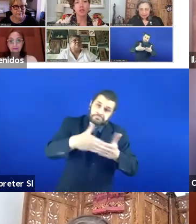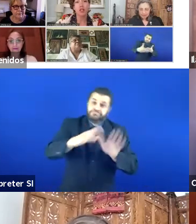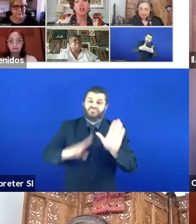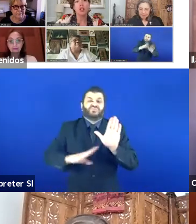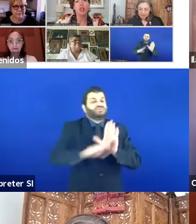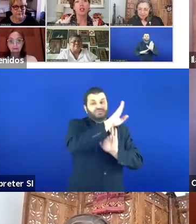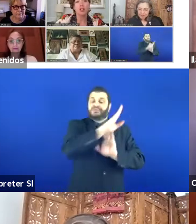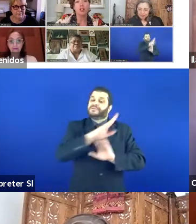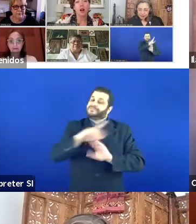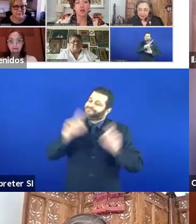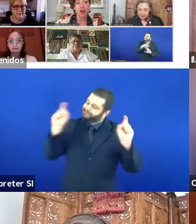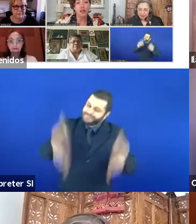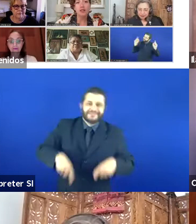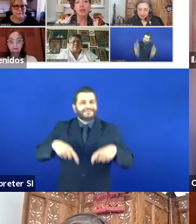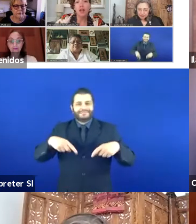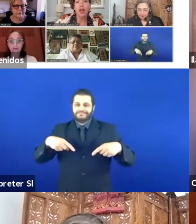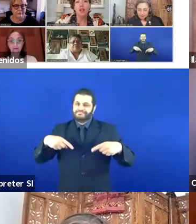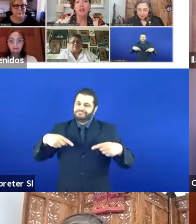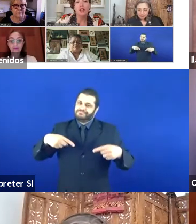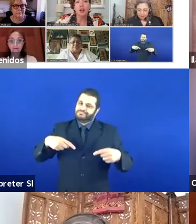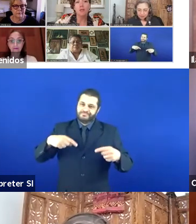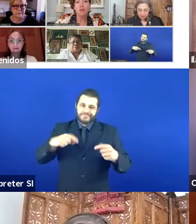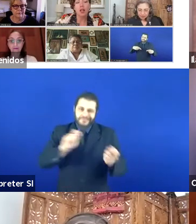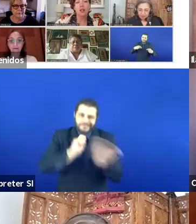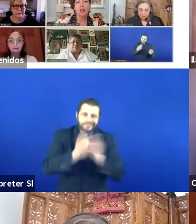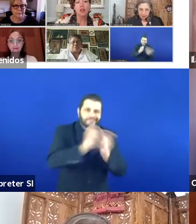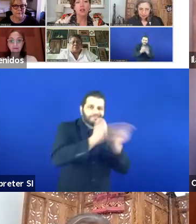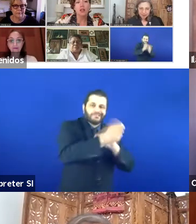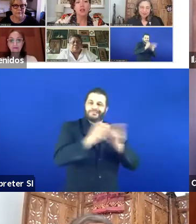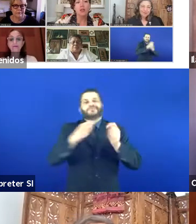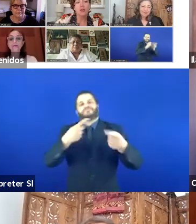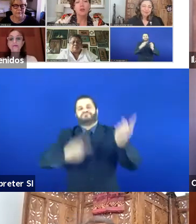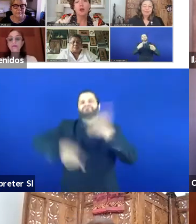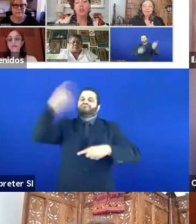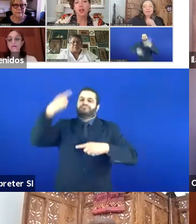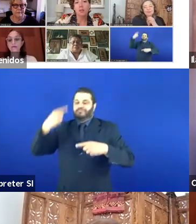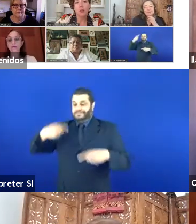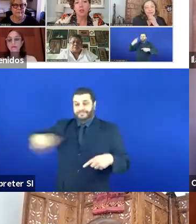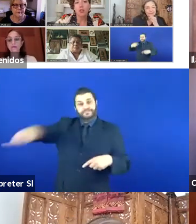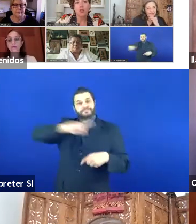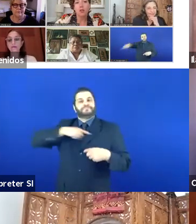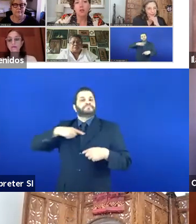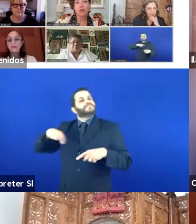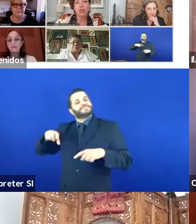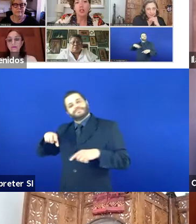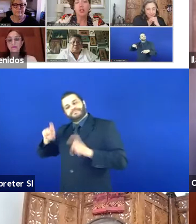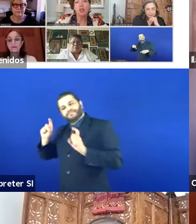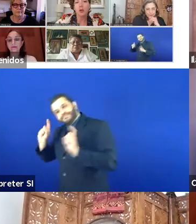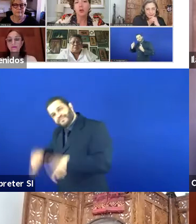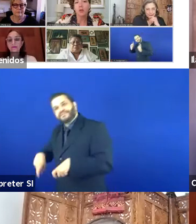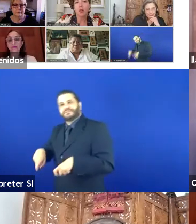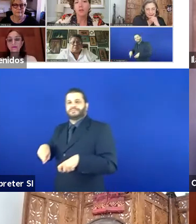investment in our rights and in those marginalized populations who have been